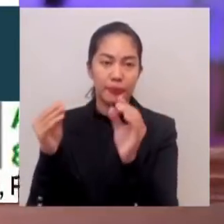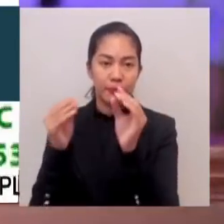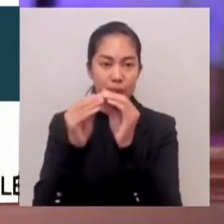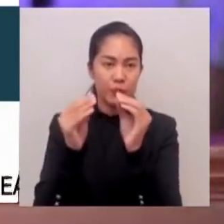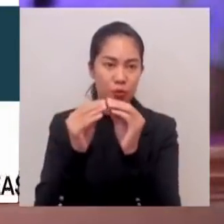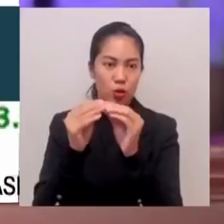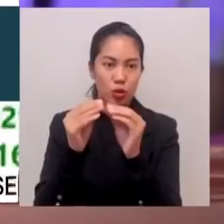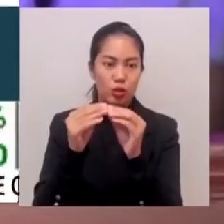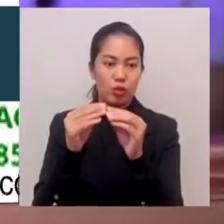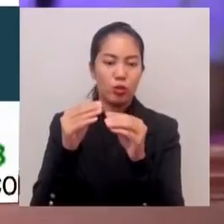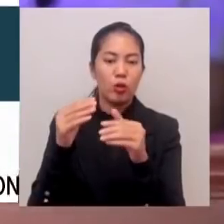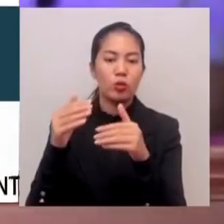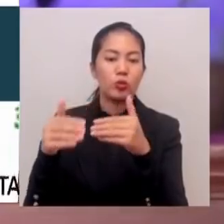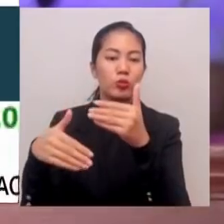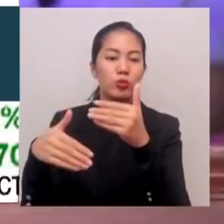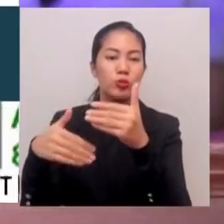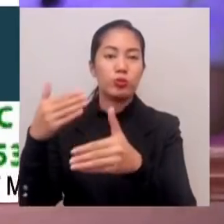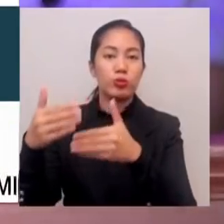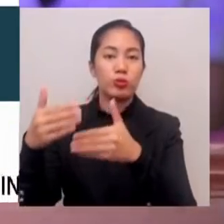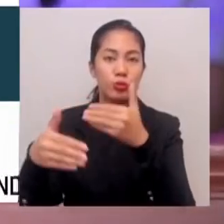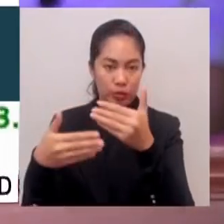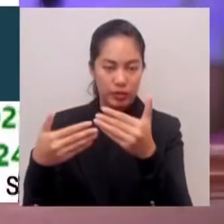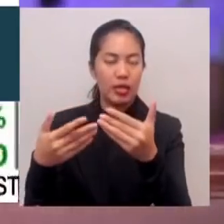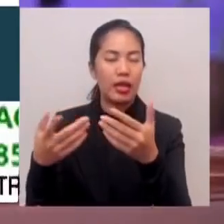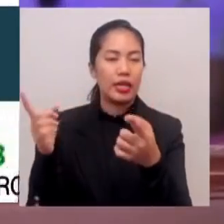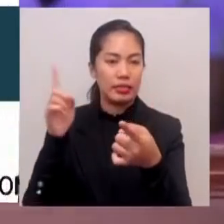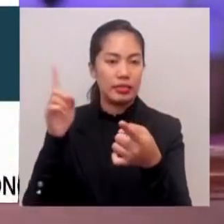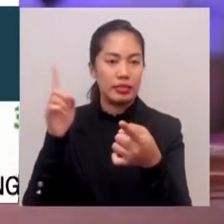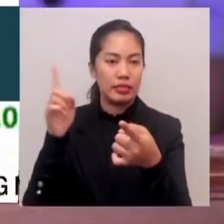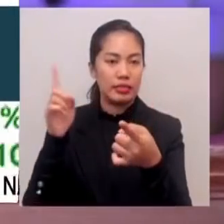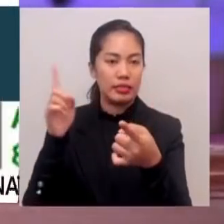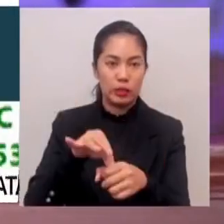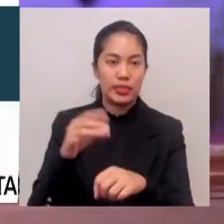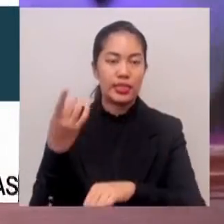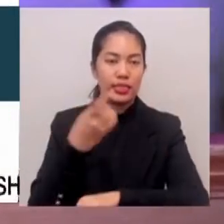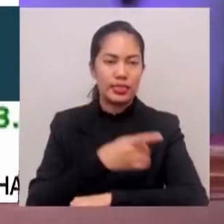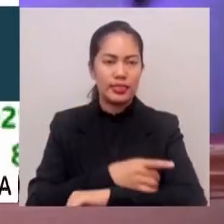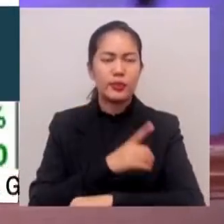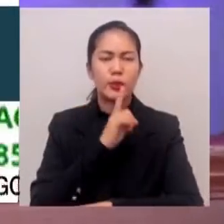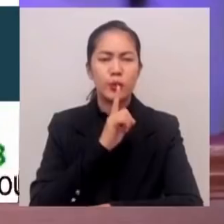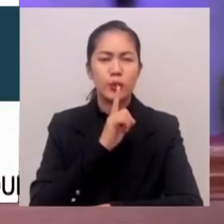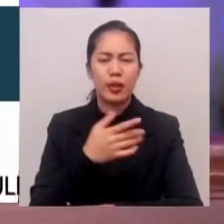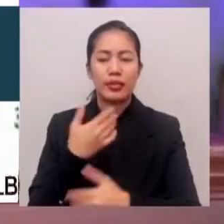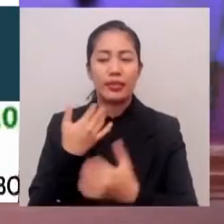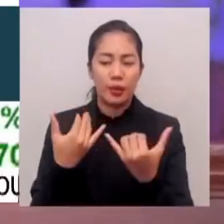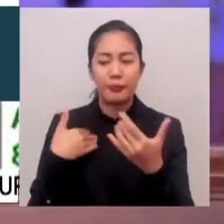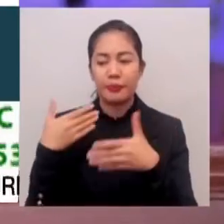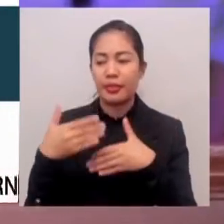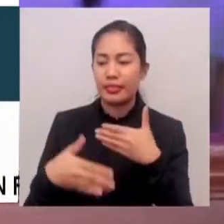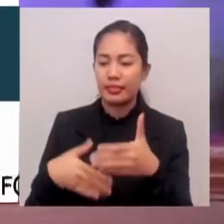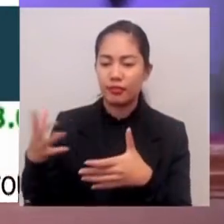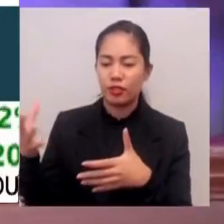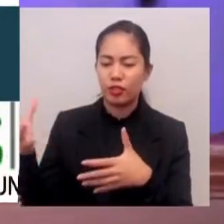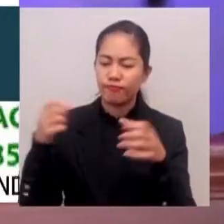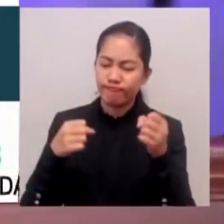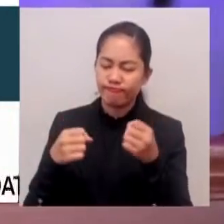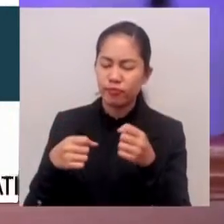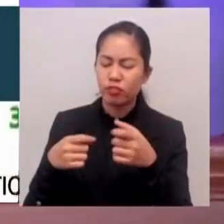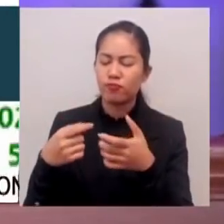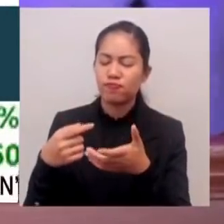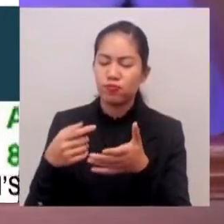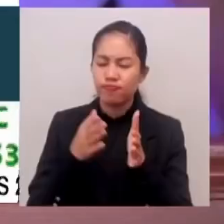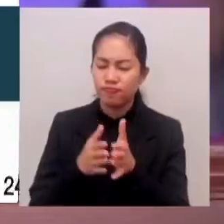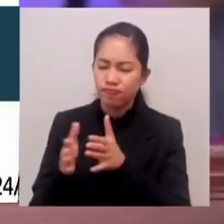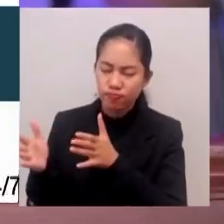elections, and that there's really a need to, as you've said, consolidate and really organize, no, the